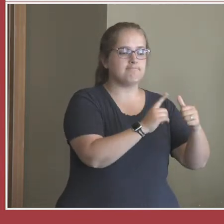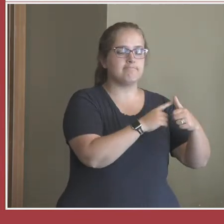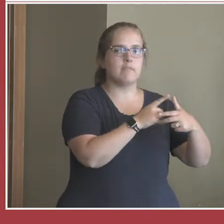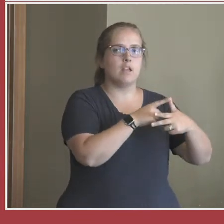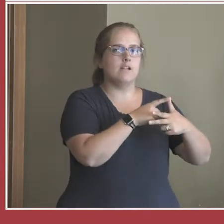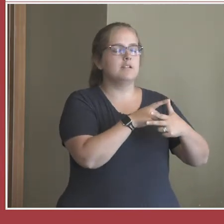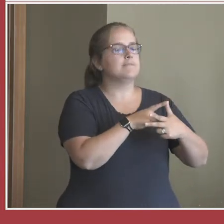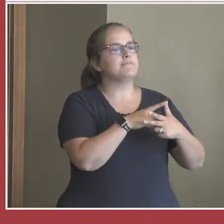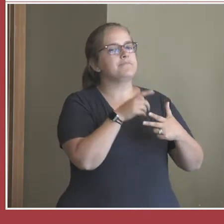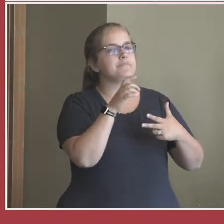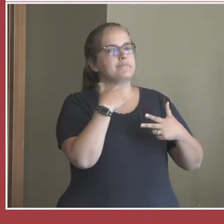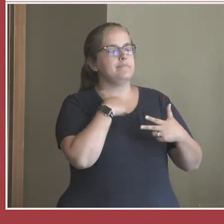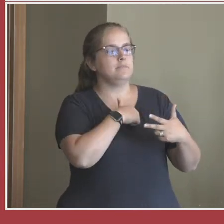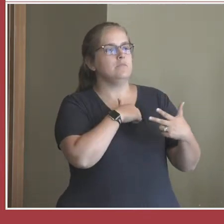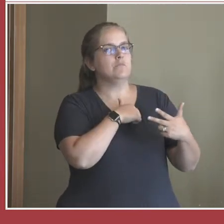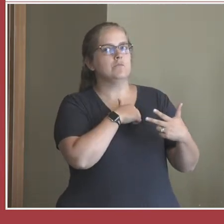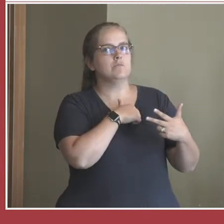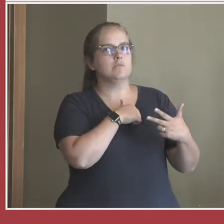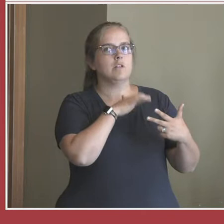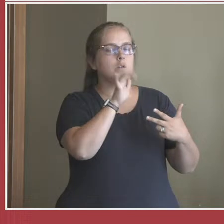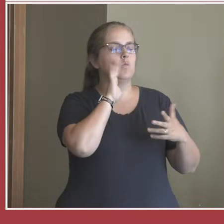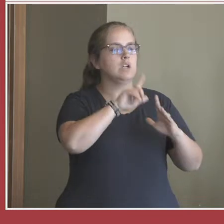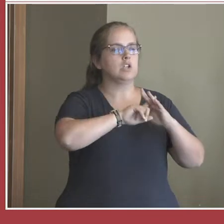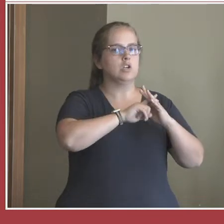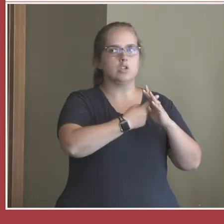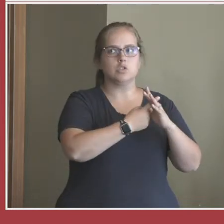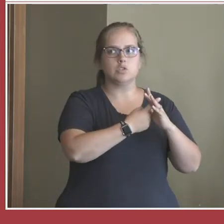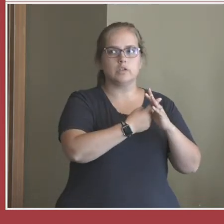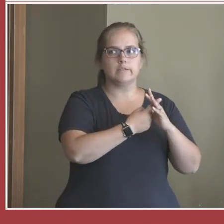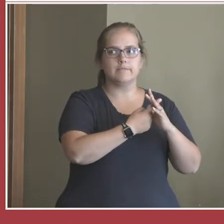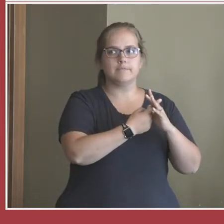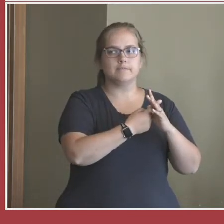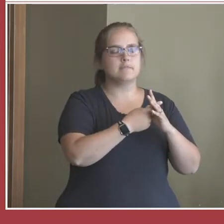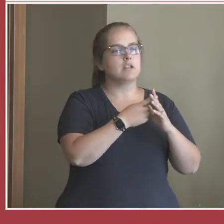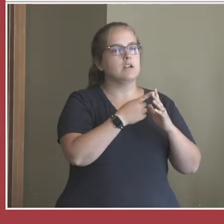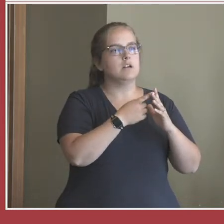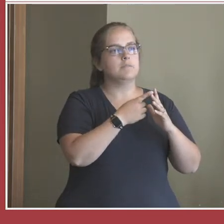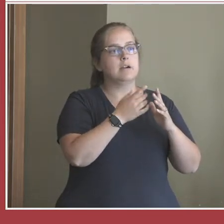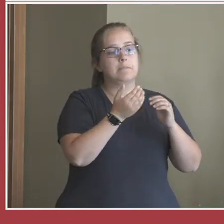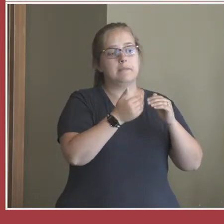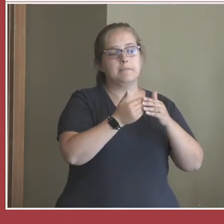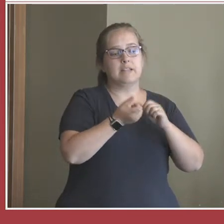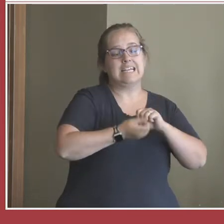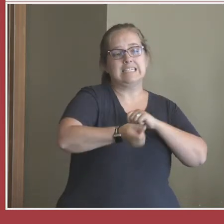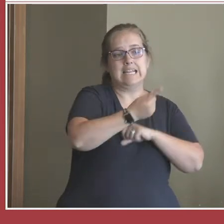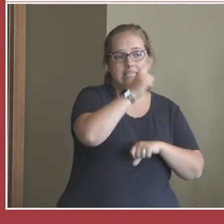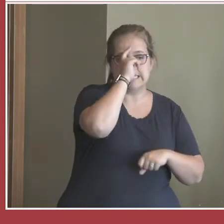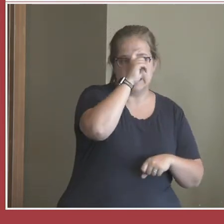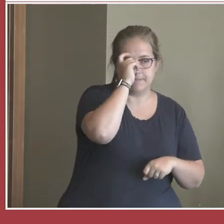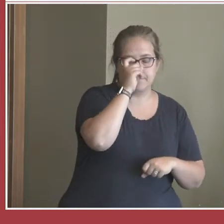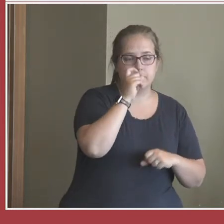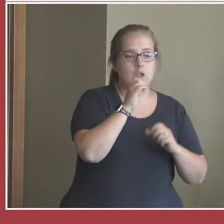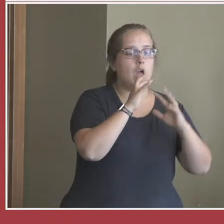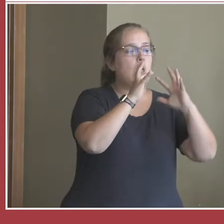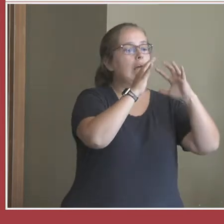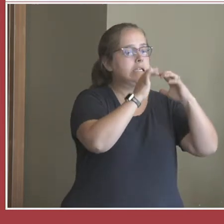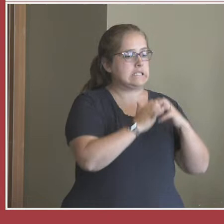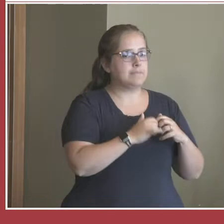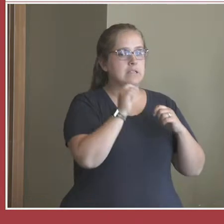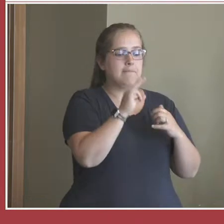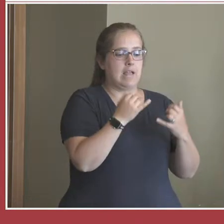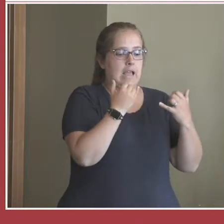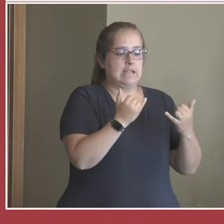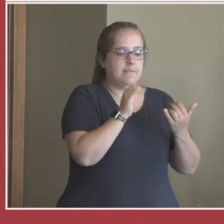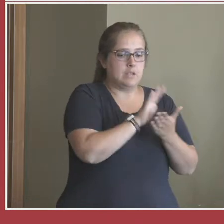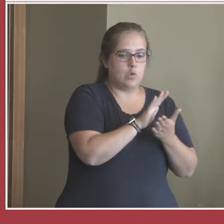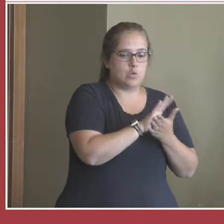phase of construction, so that would start, is slated to start next summer with the demolition of the